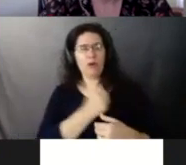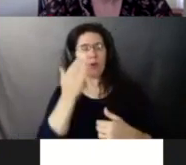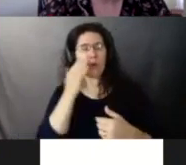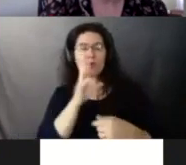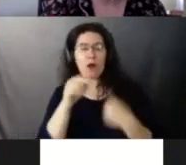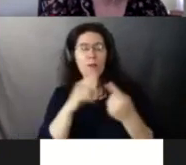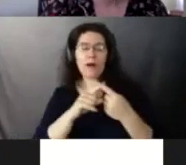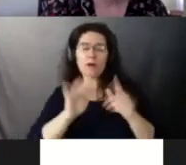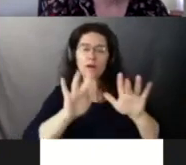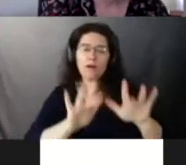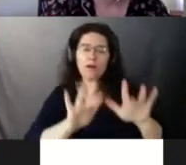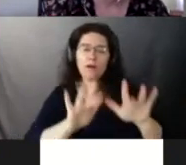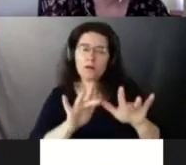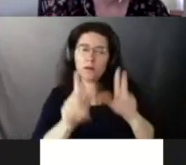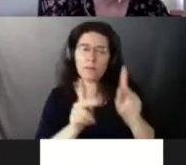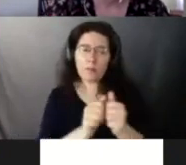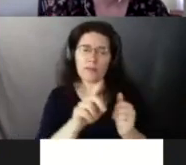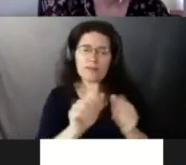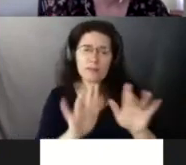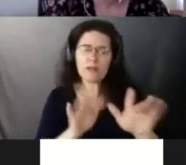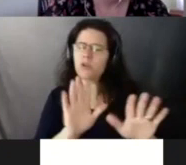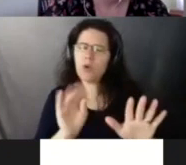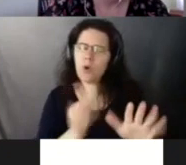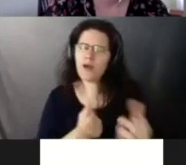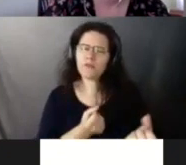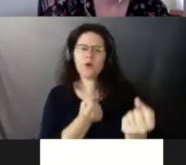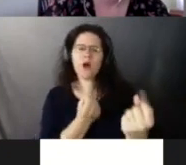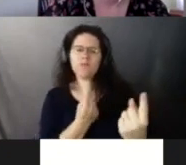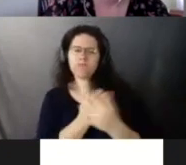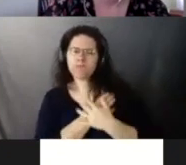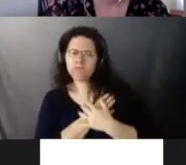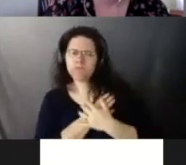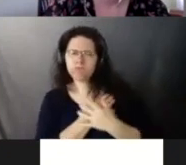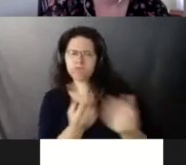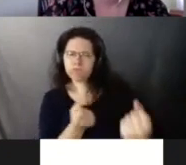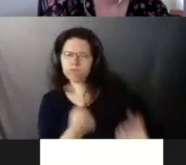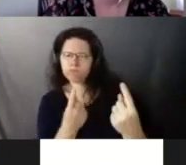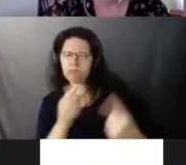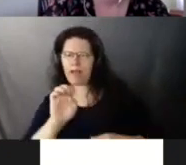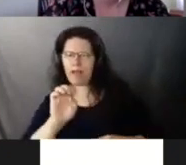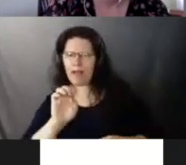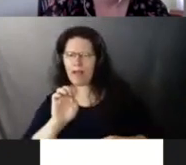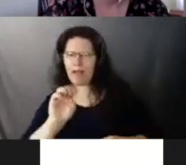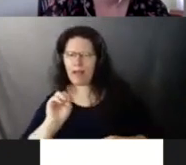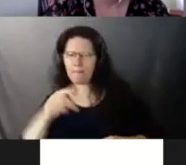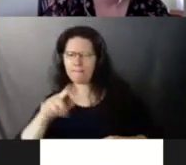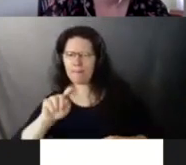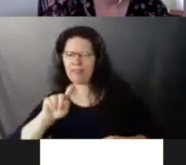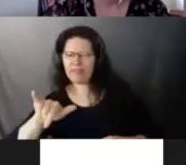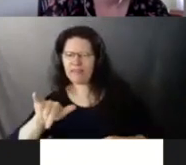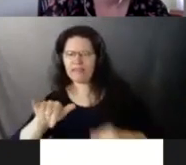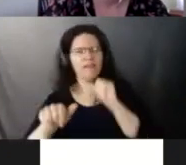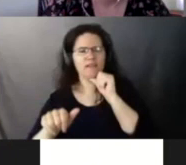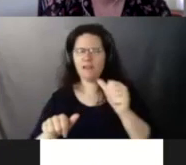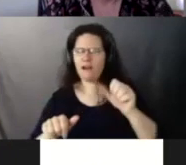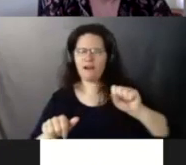for example, if you want to work with visually impaired people, so that's what I am. So yeah, that's a great example from